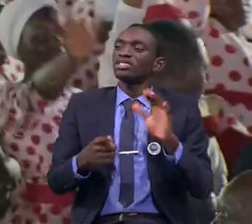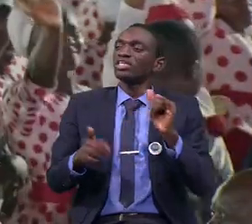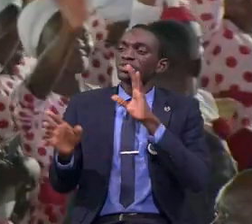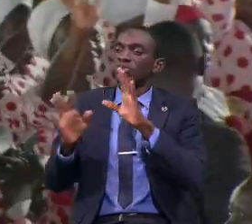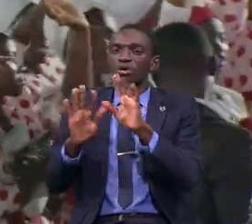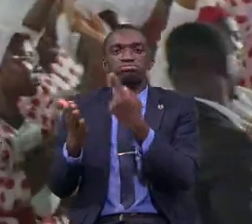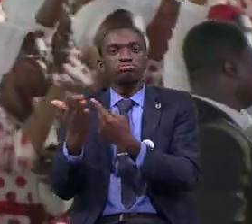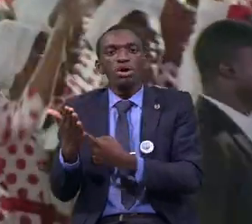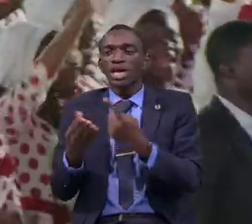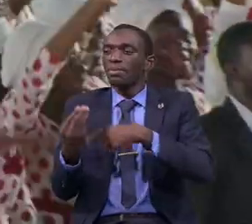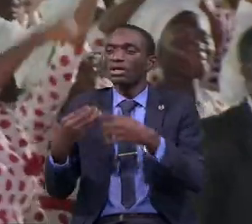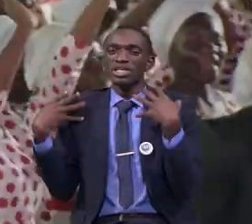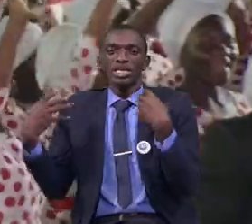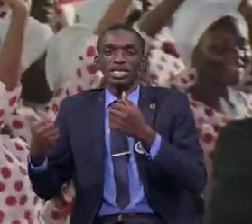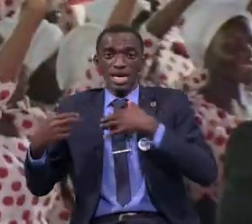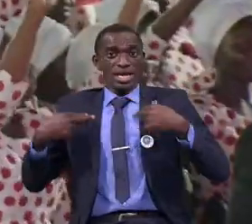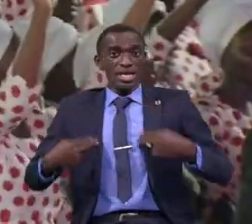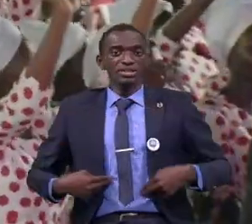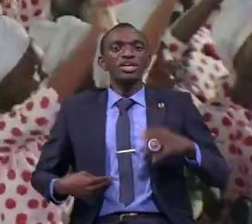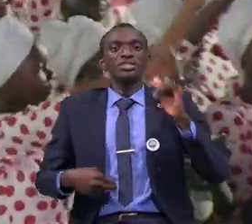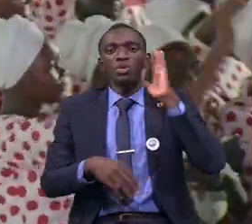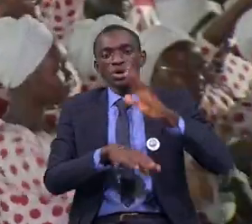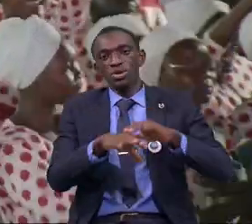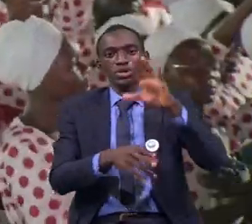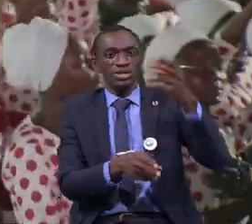they will mention your name.